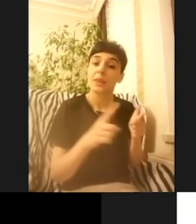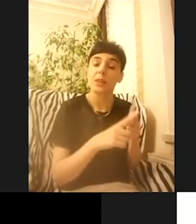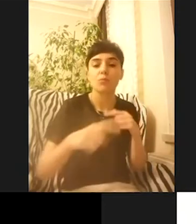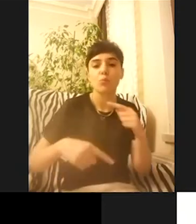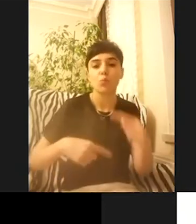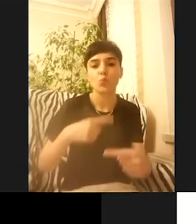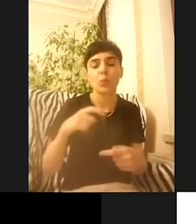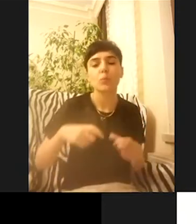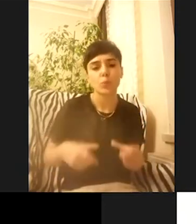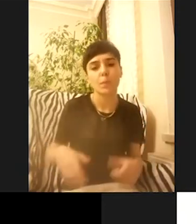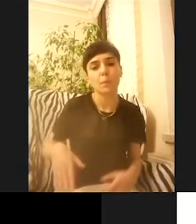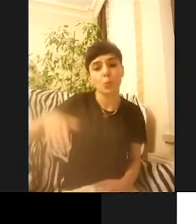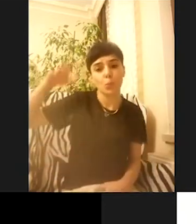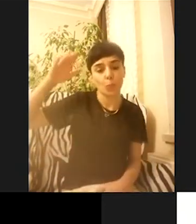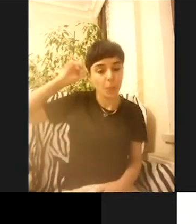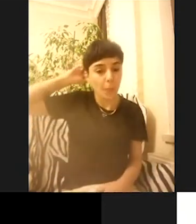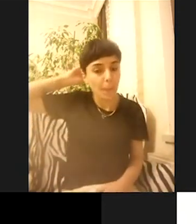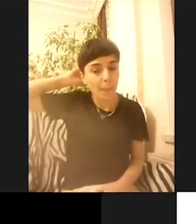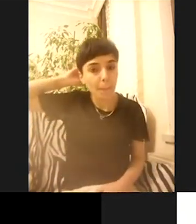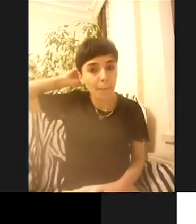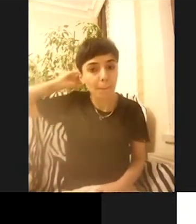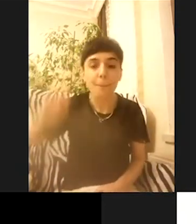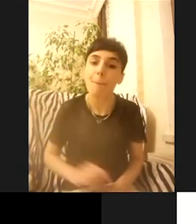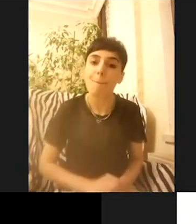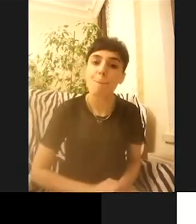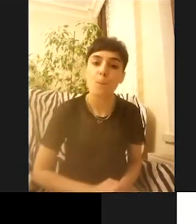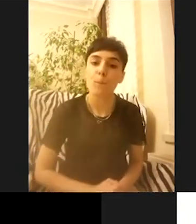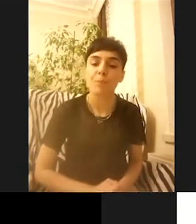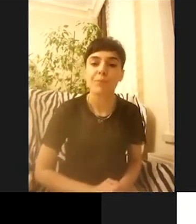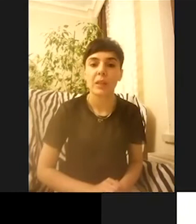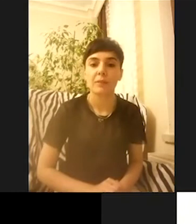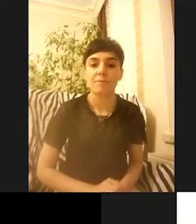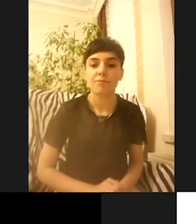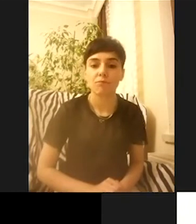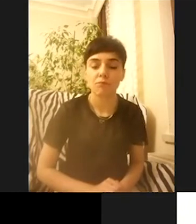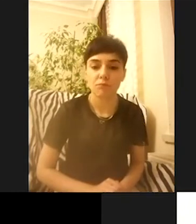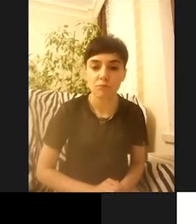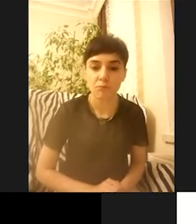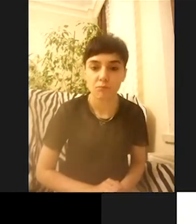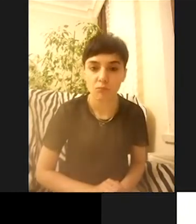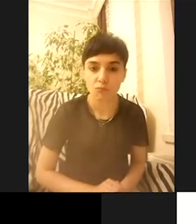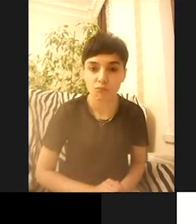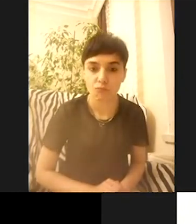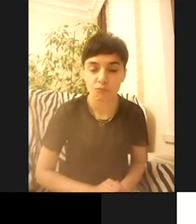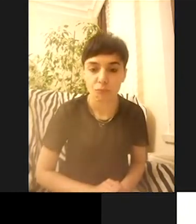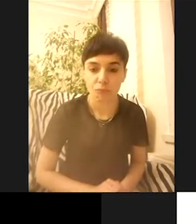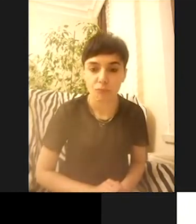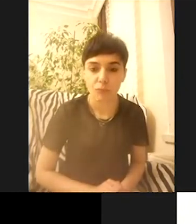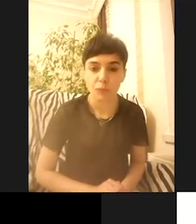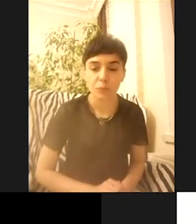in those the concentration camps from the Jewish people. And now